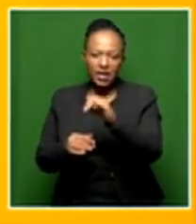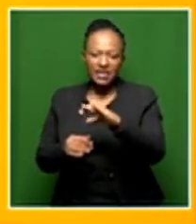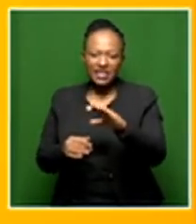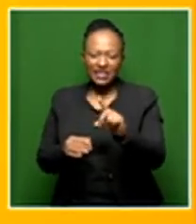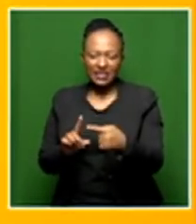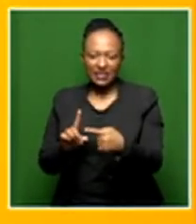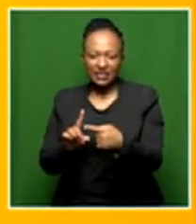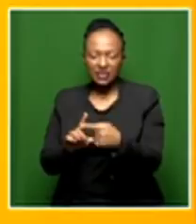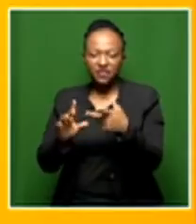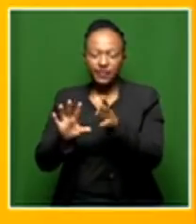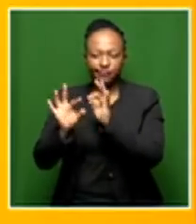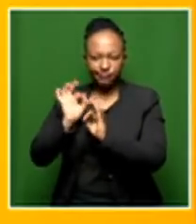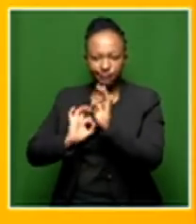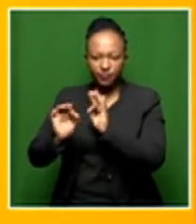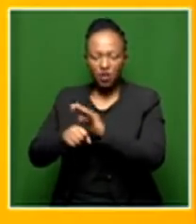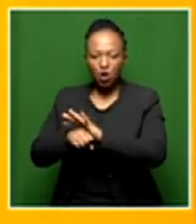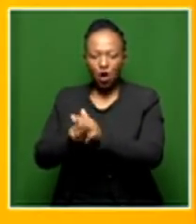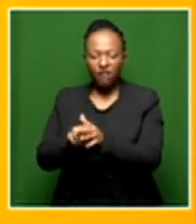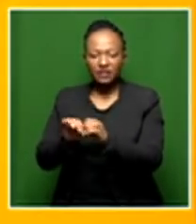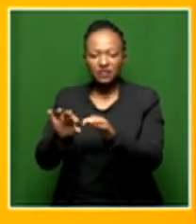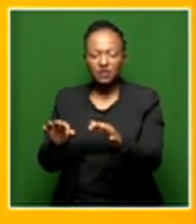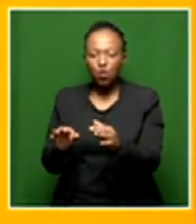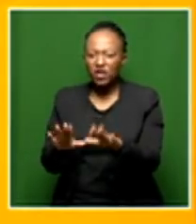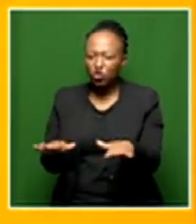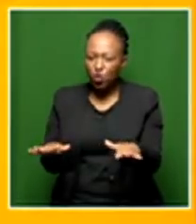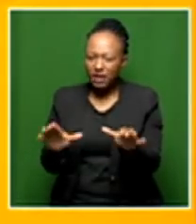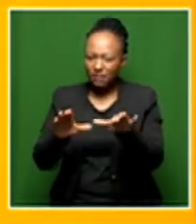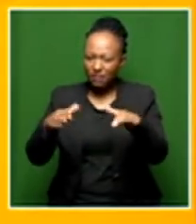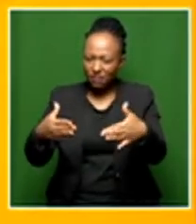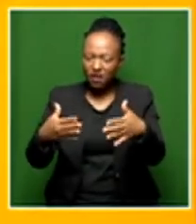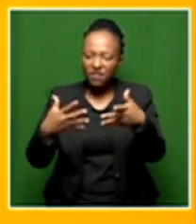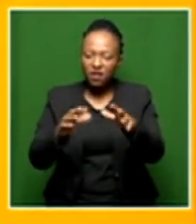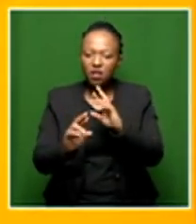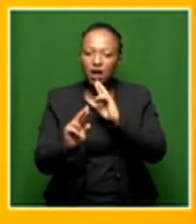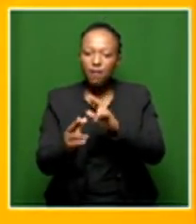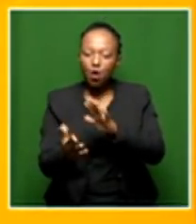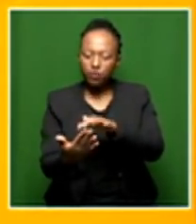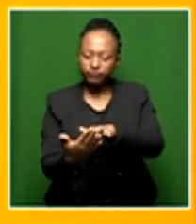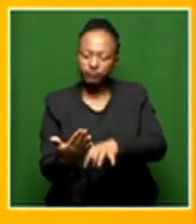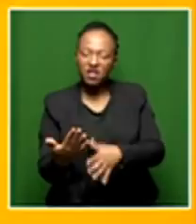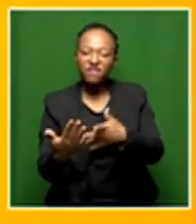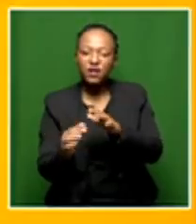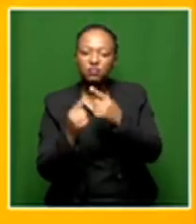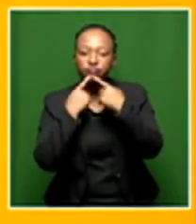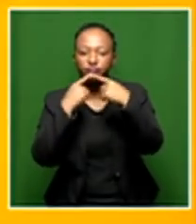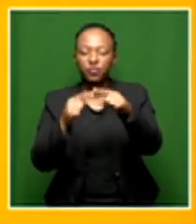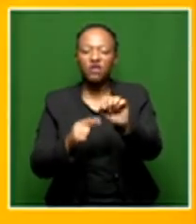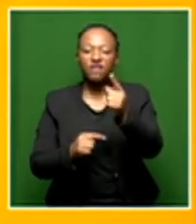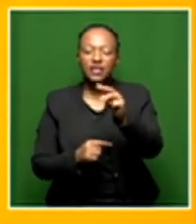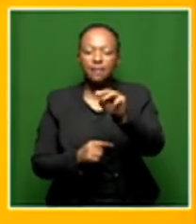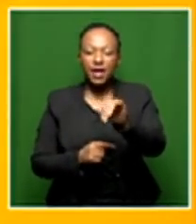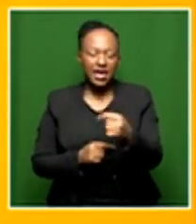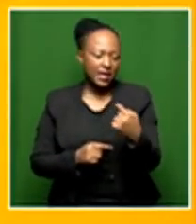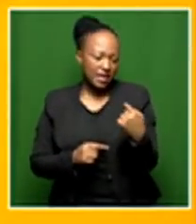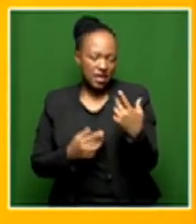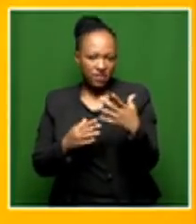to us about the COVID-19 within children and the report that was released on the 1st of May, just talking to how